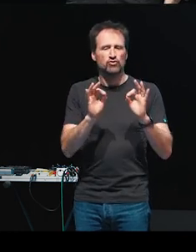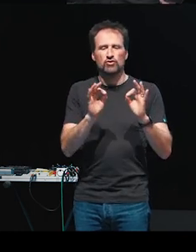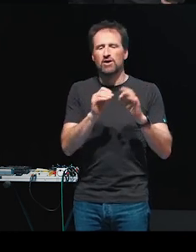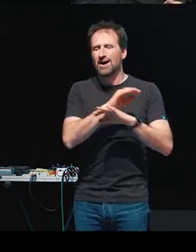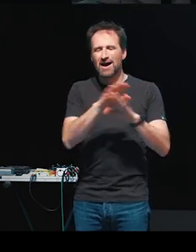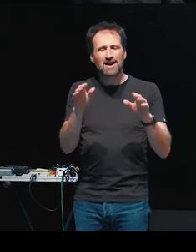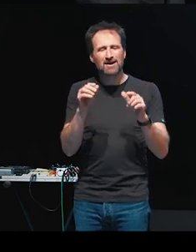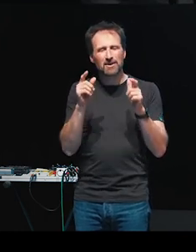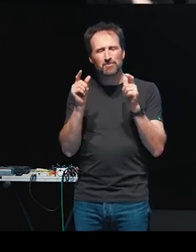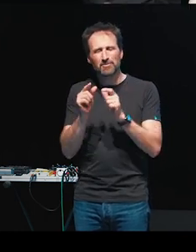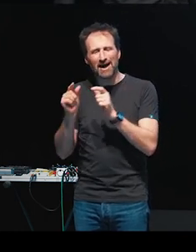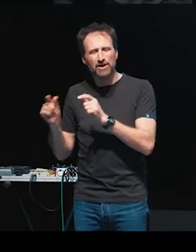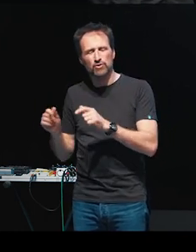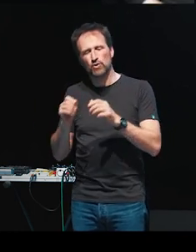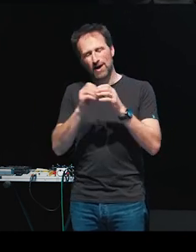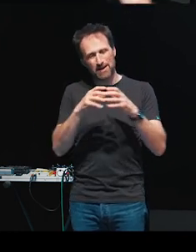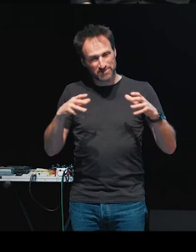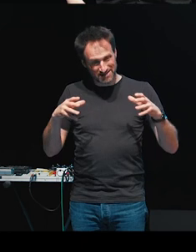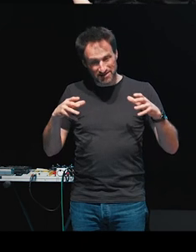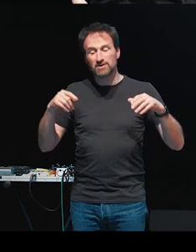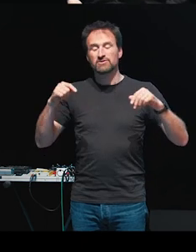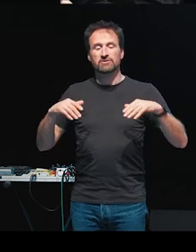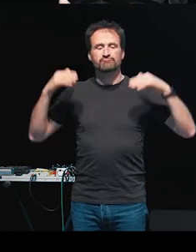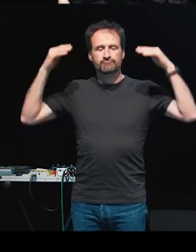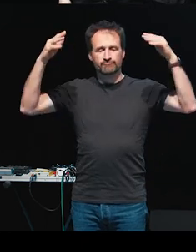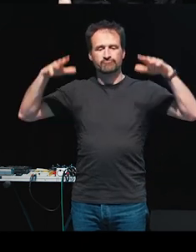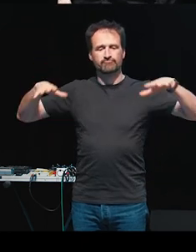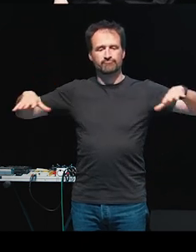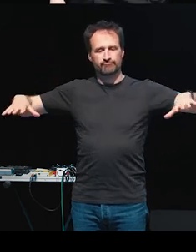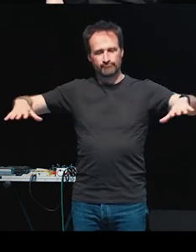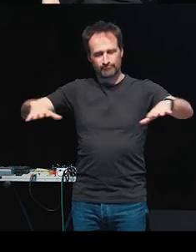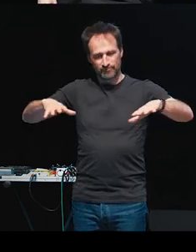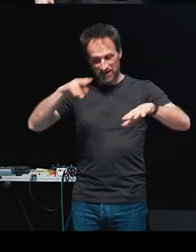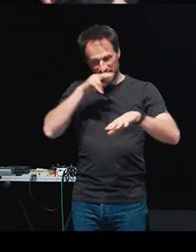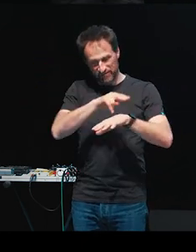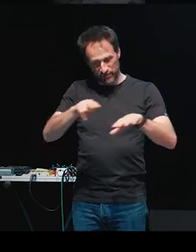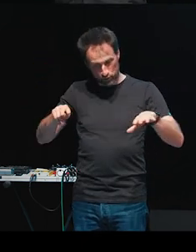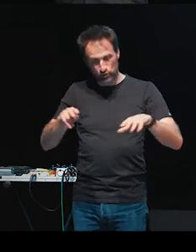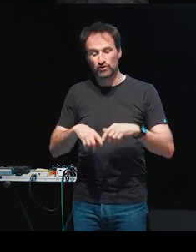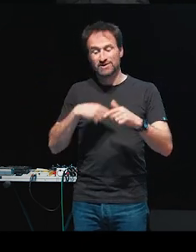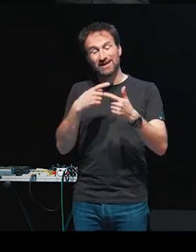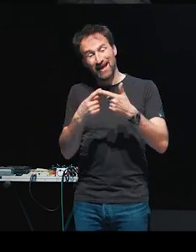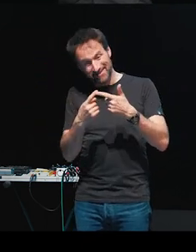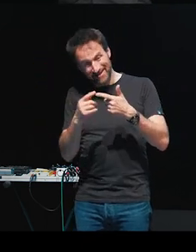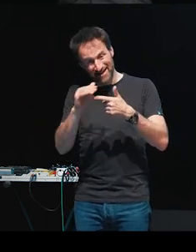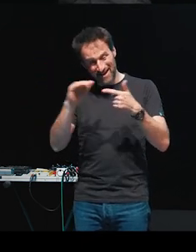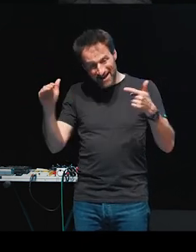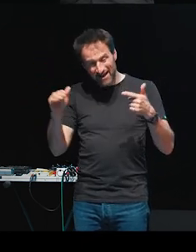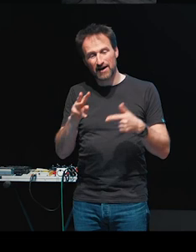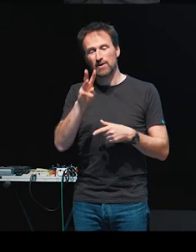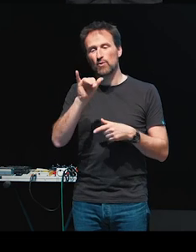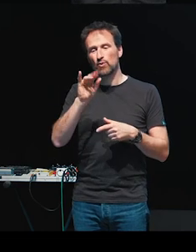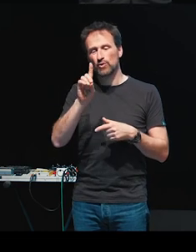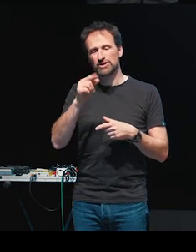apps. And the second layer is the layer with shared widgets. I'm calling it the widgets layer or the micro